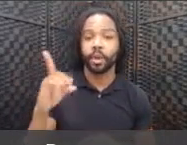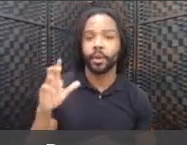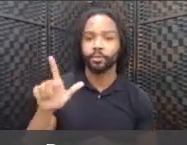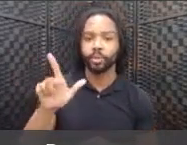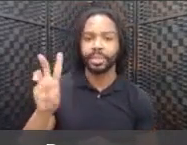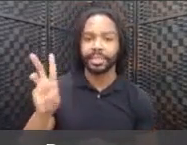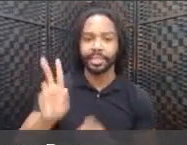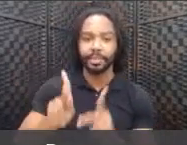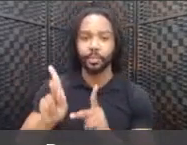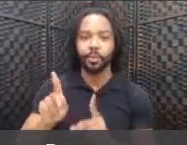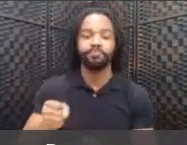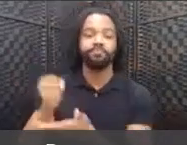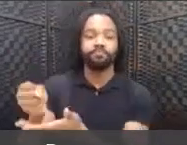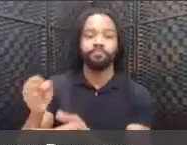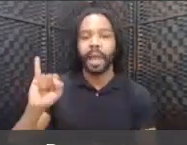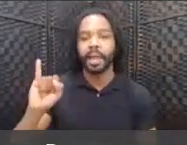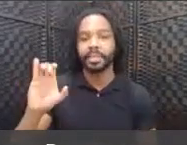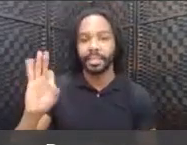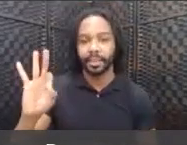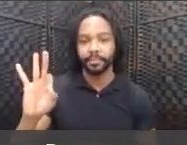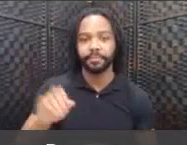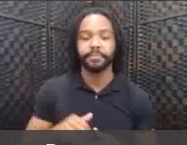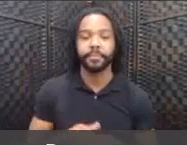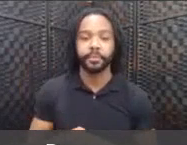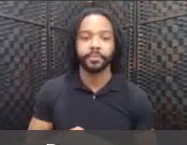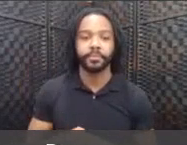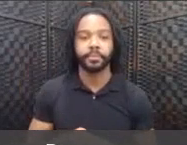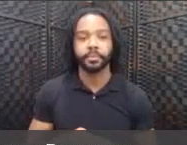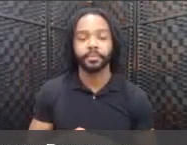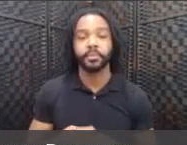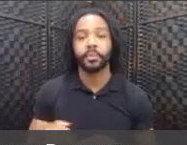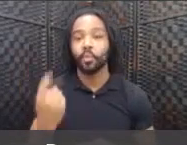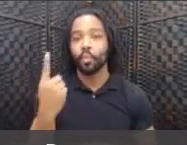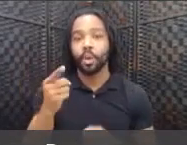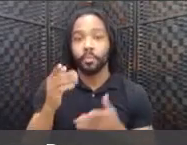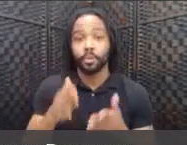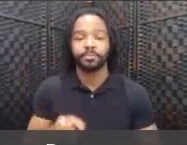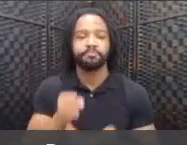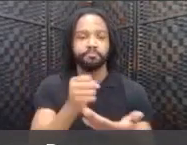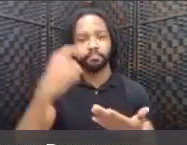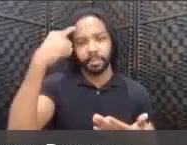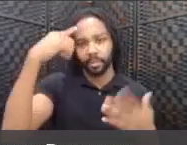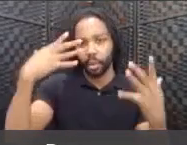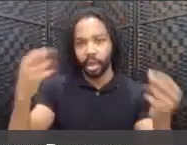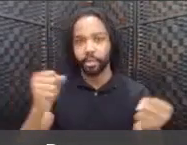126 people in intermediate care facilities, 1 person in a mental health facility,